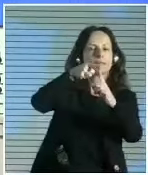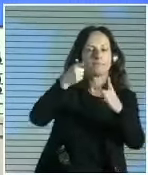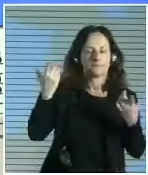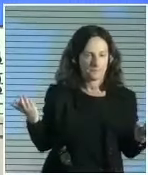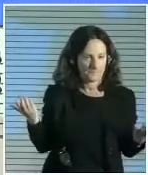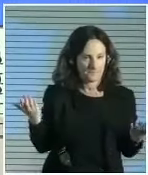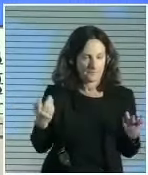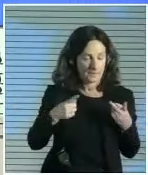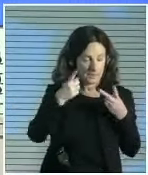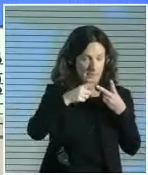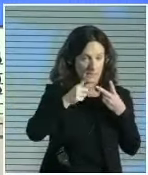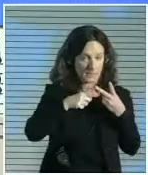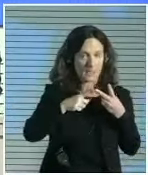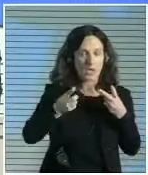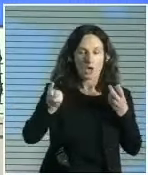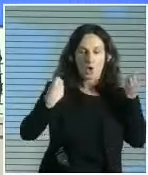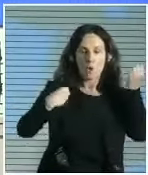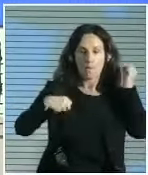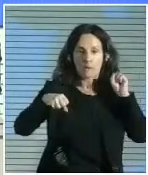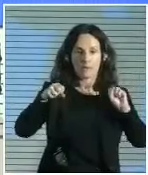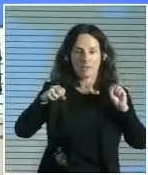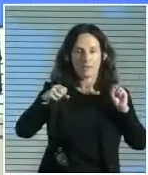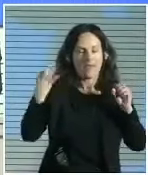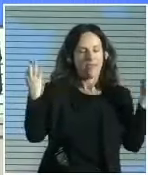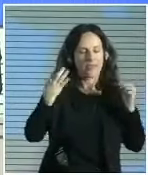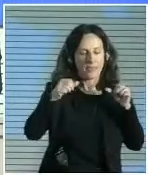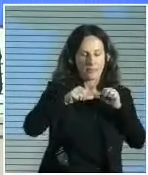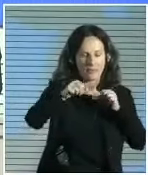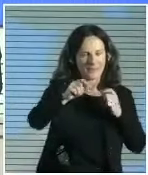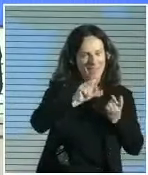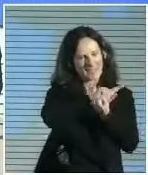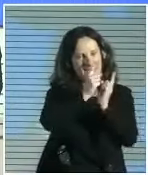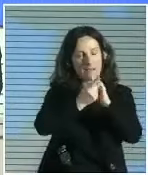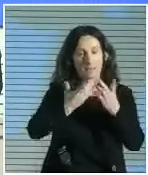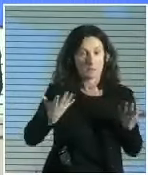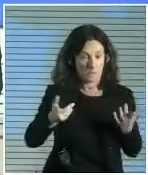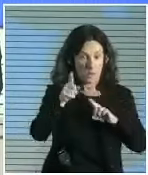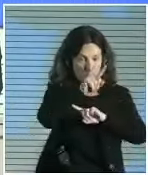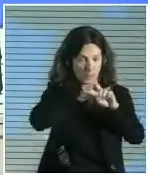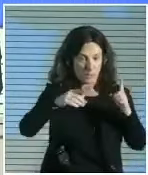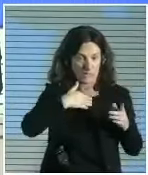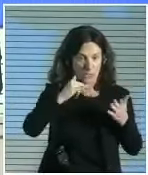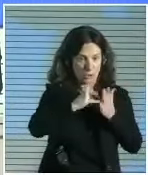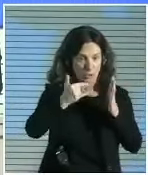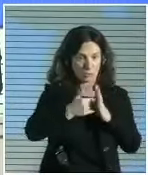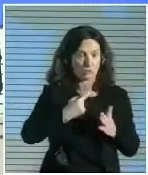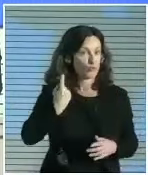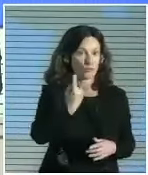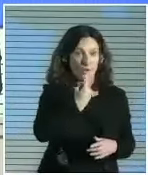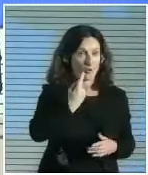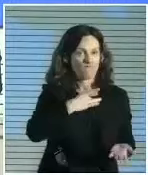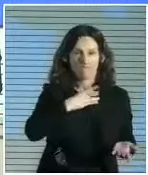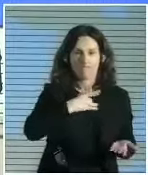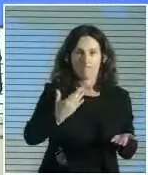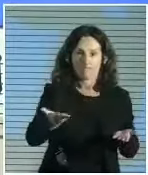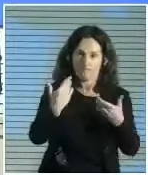you cannot do it alone. You have to bring your customers, your suppliers along. And that we heard it beautifully from